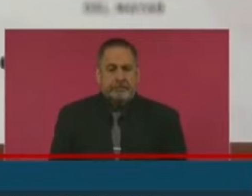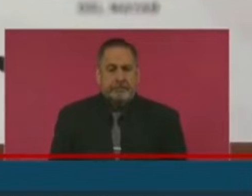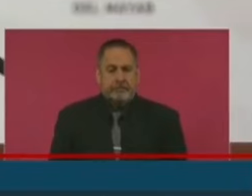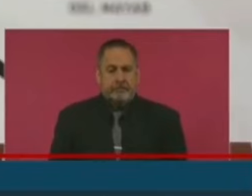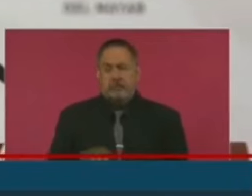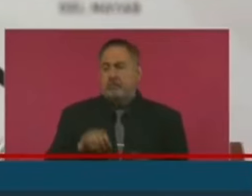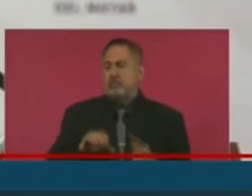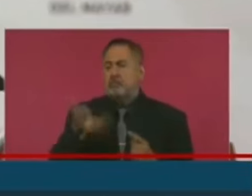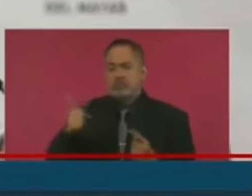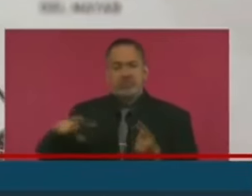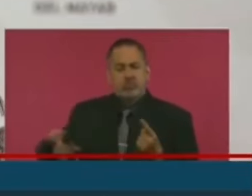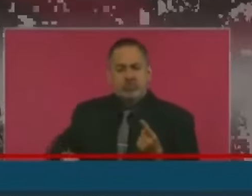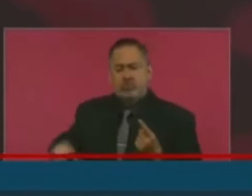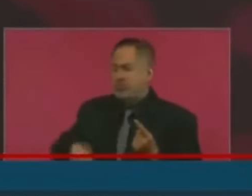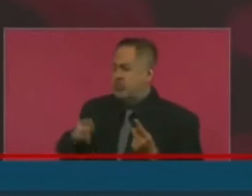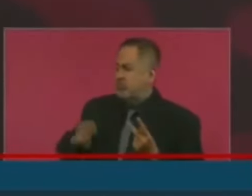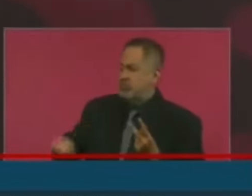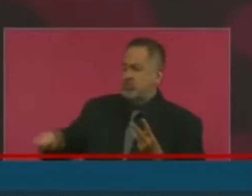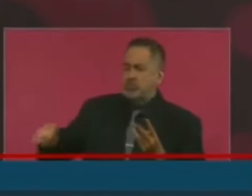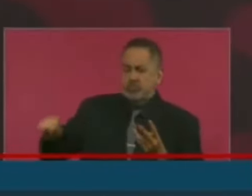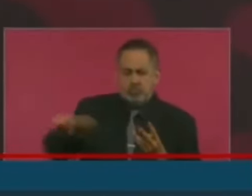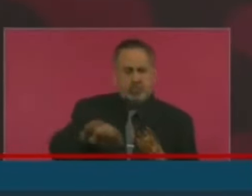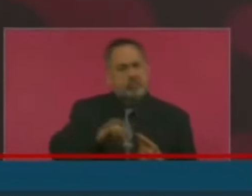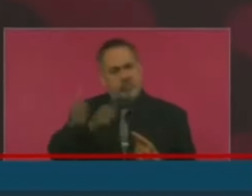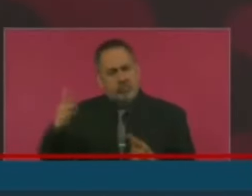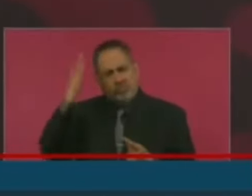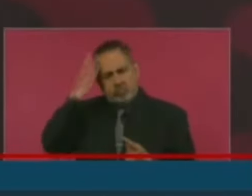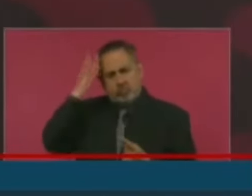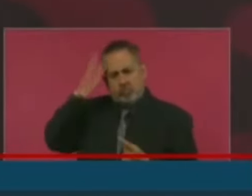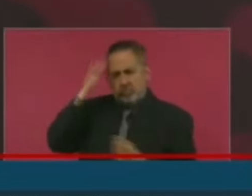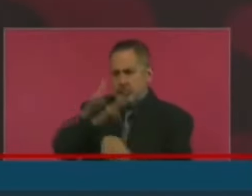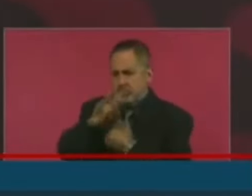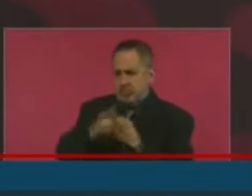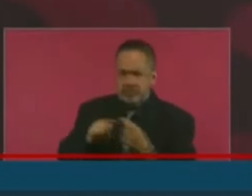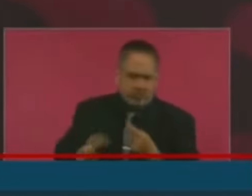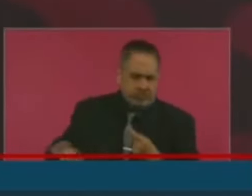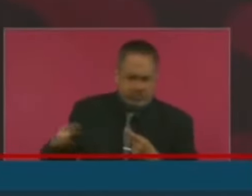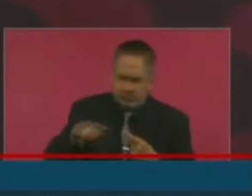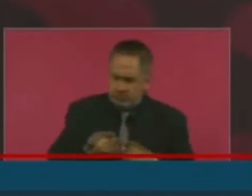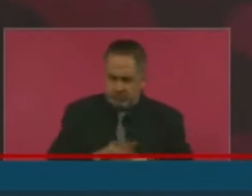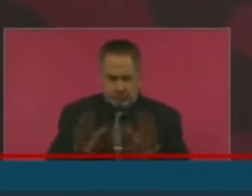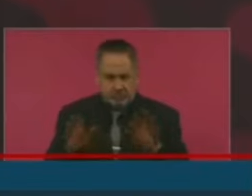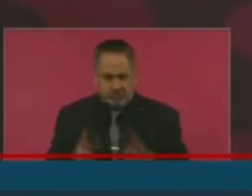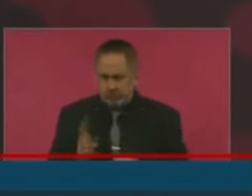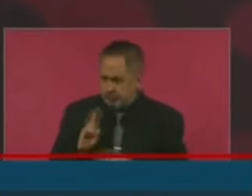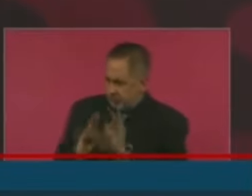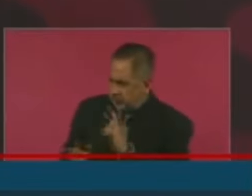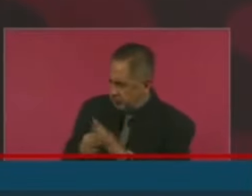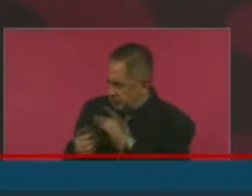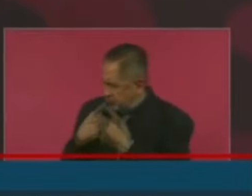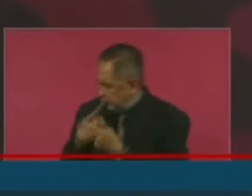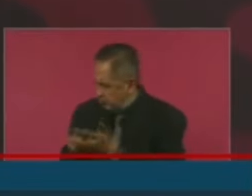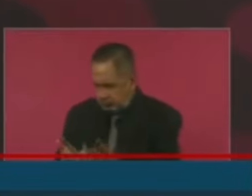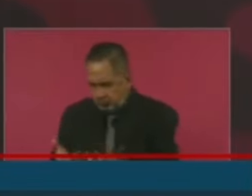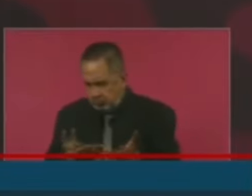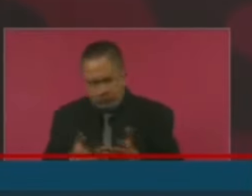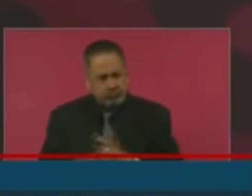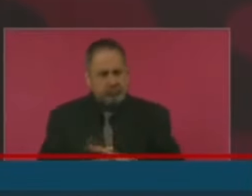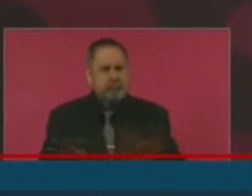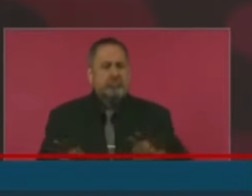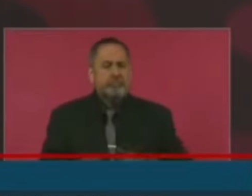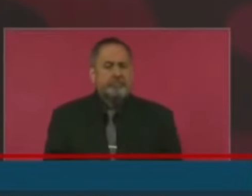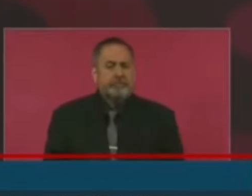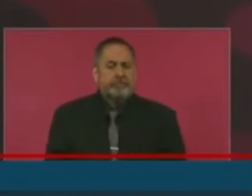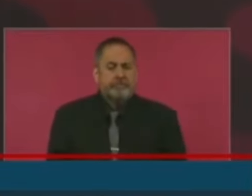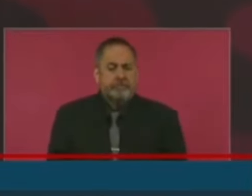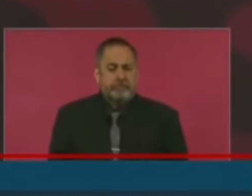also by initiative of other governments and leaders, they have been